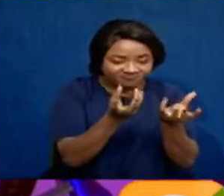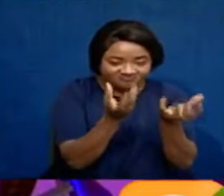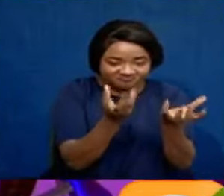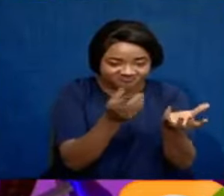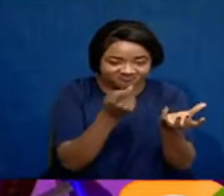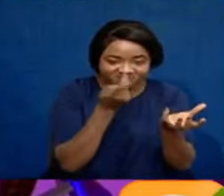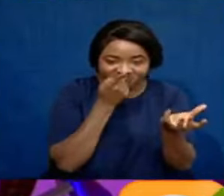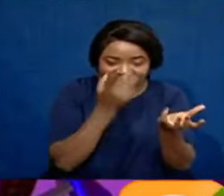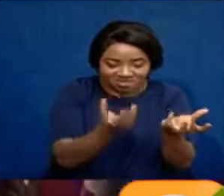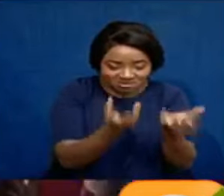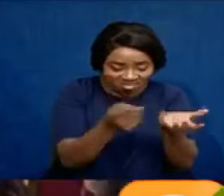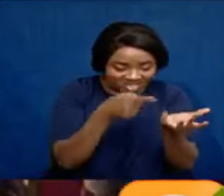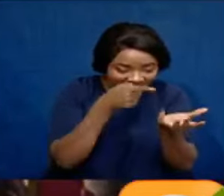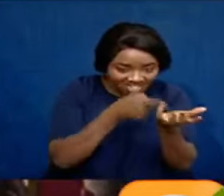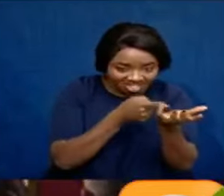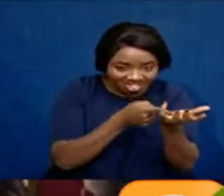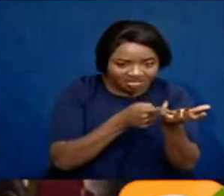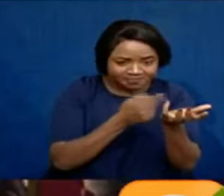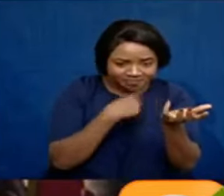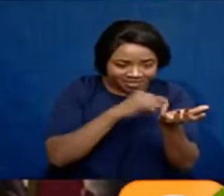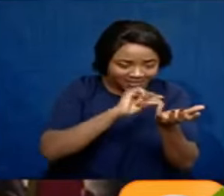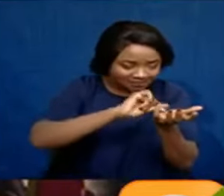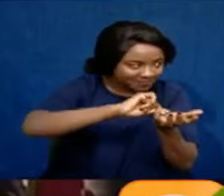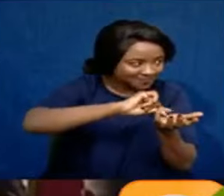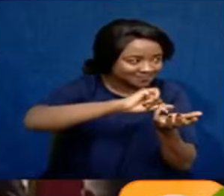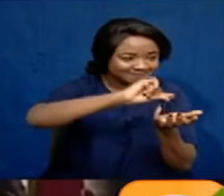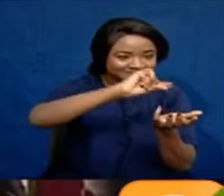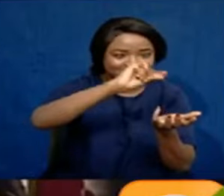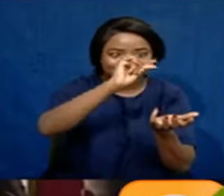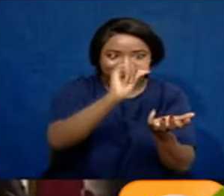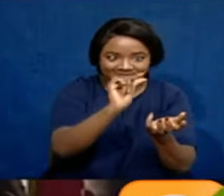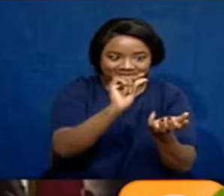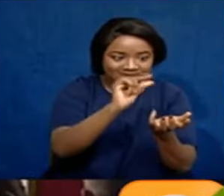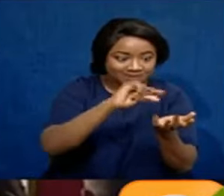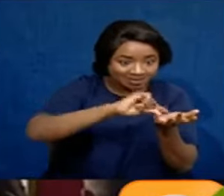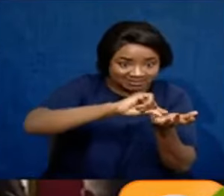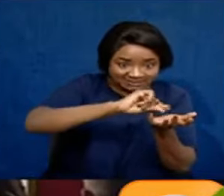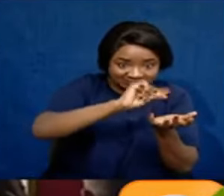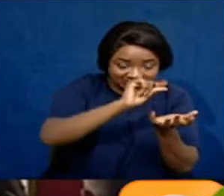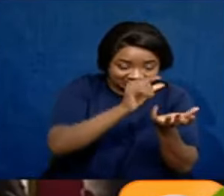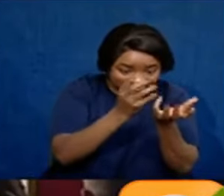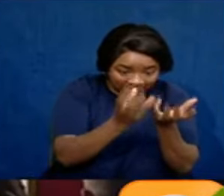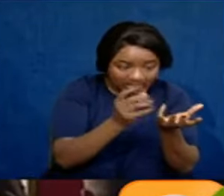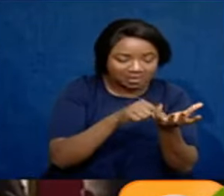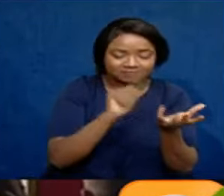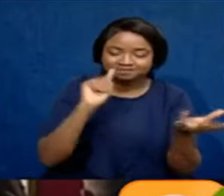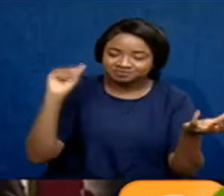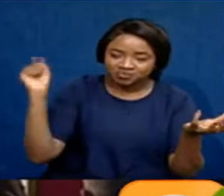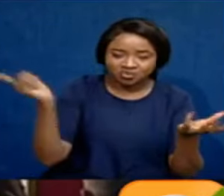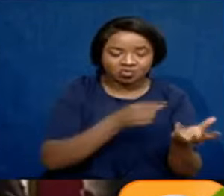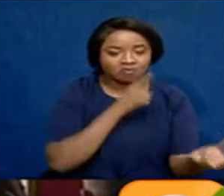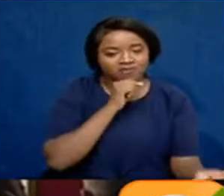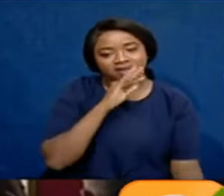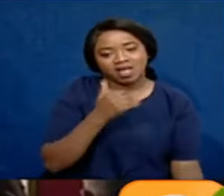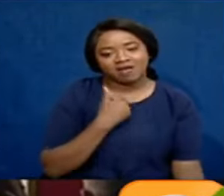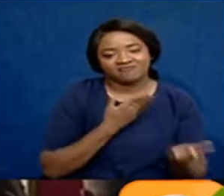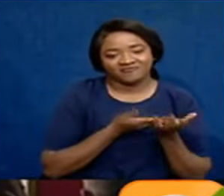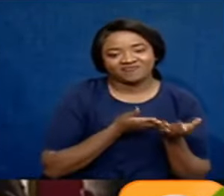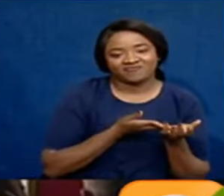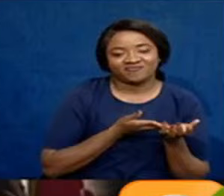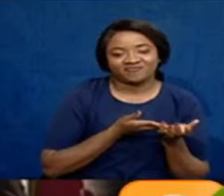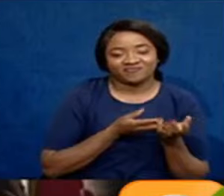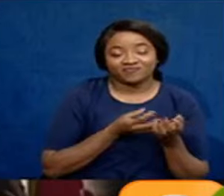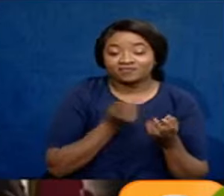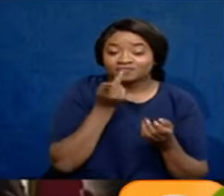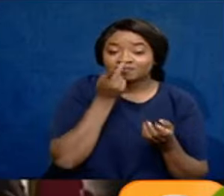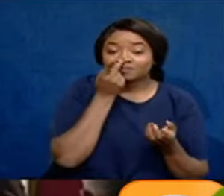is. Thank you, Barrows. The prostate is a gland that is found in all men. So all men have a prostate gland. And it